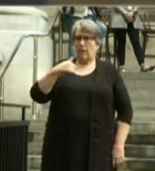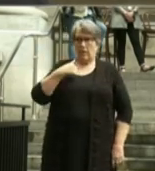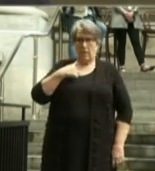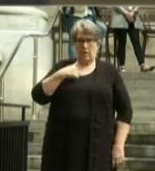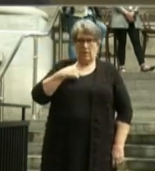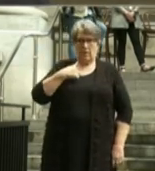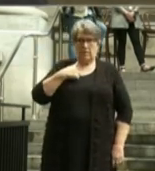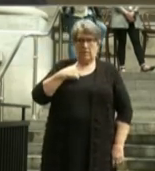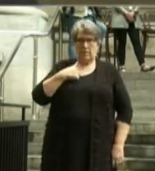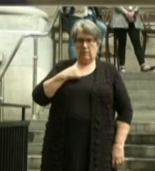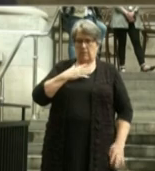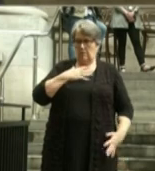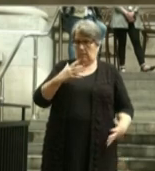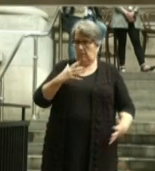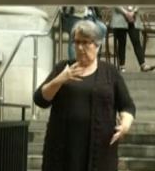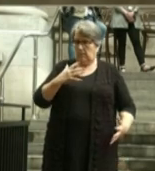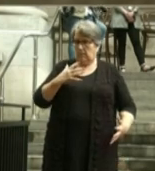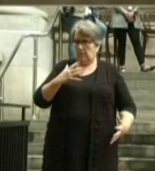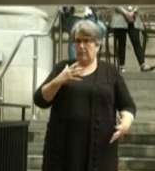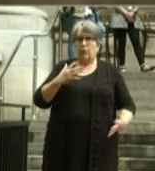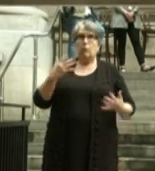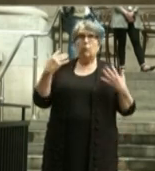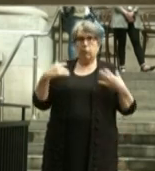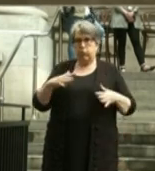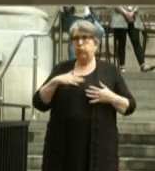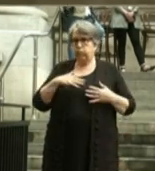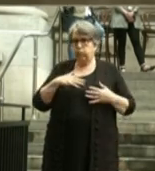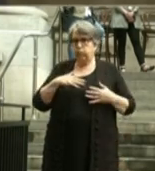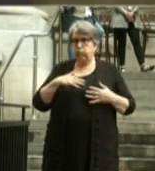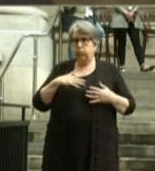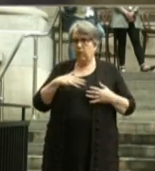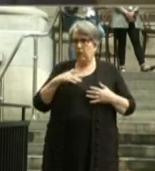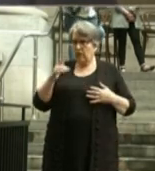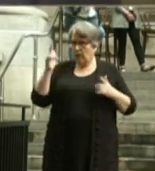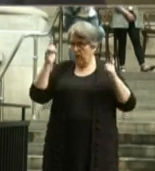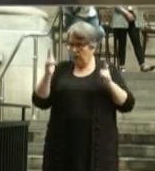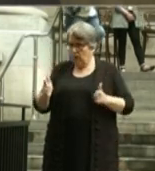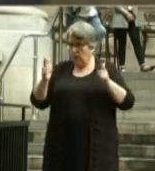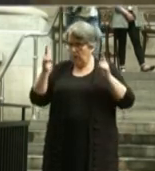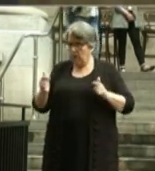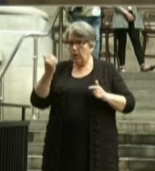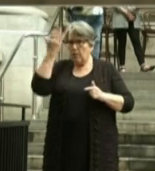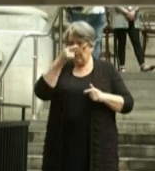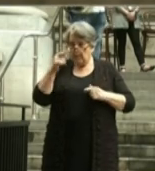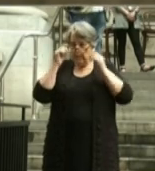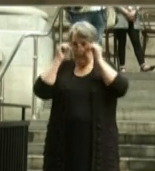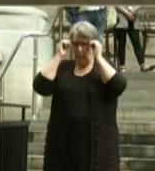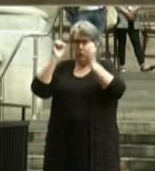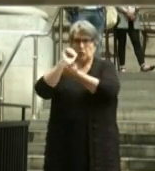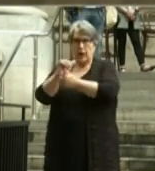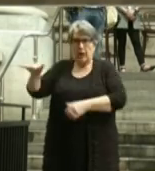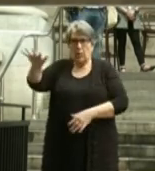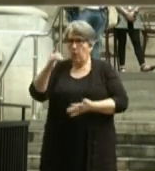was struck visibly by the overrepresentation of Aboriginal people in